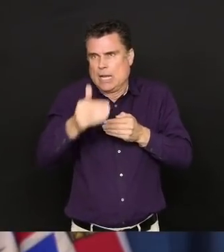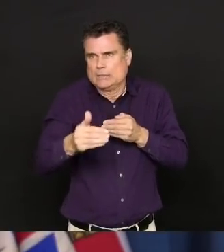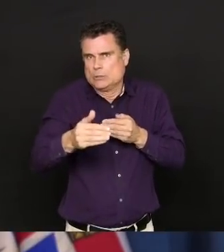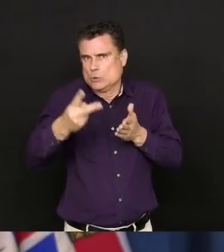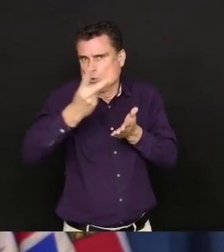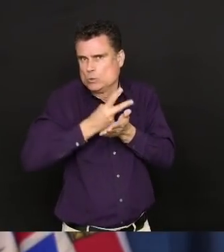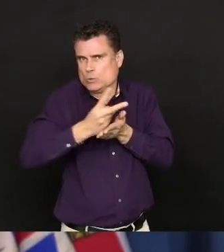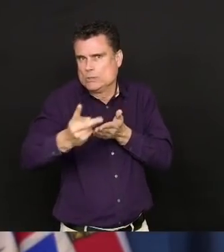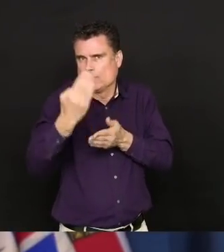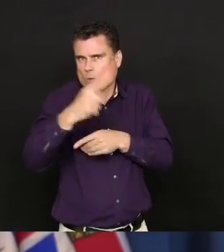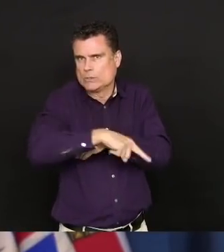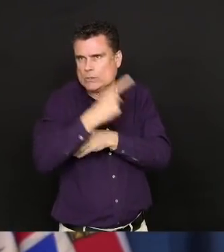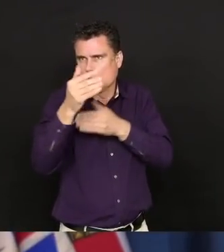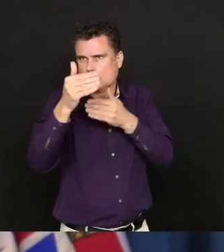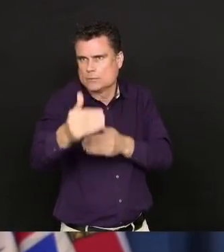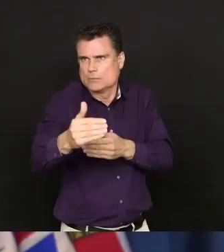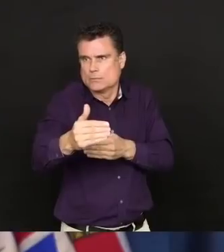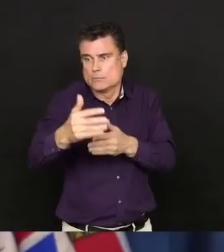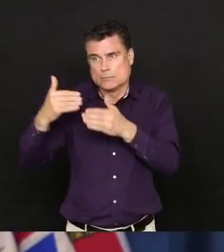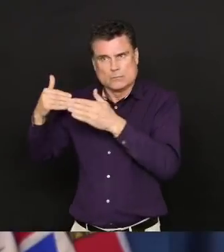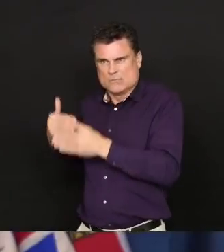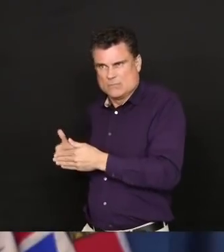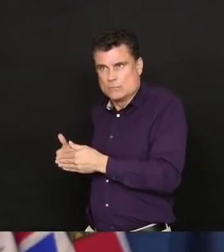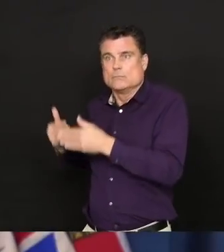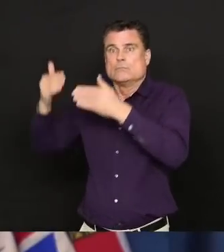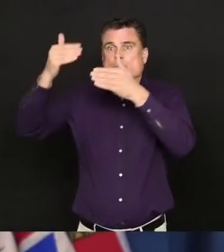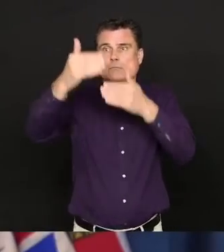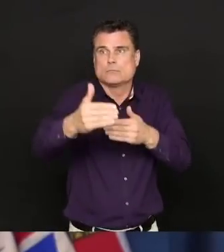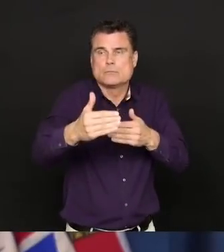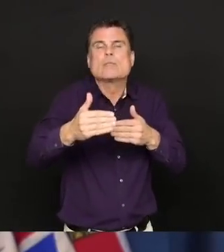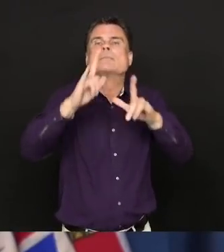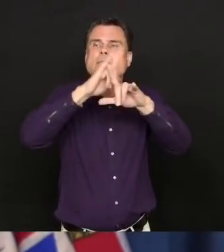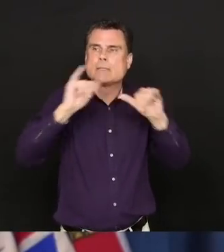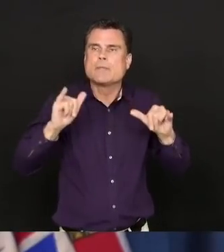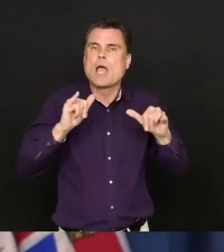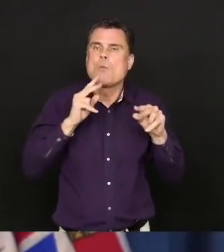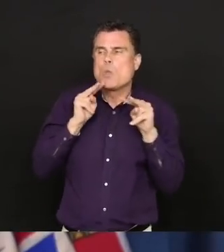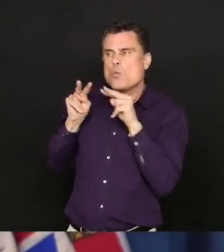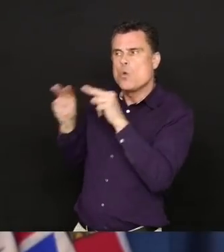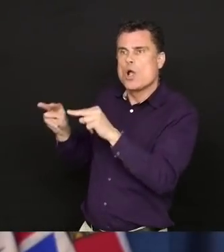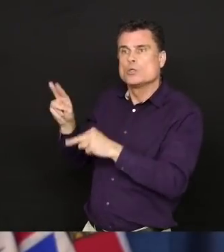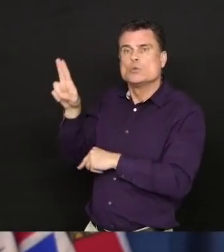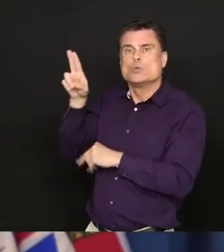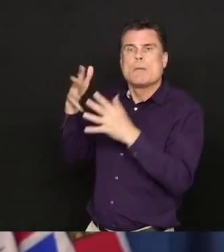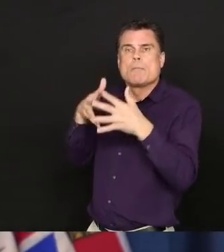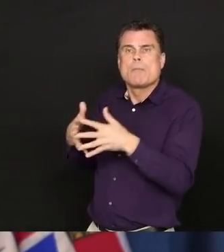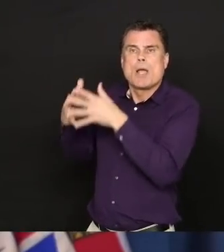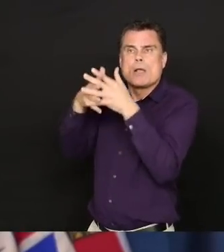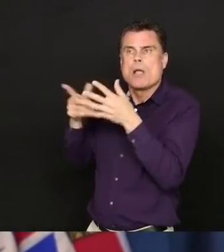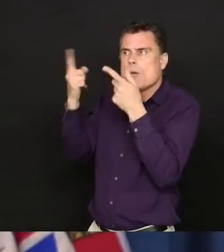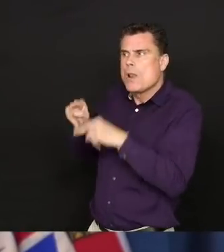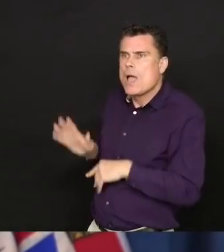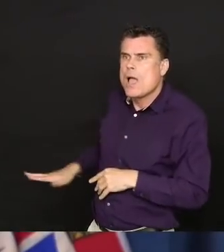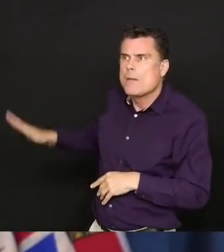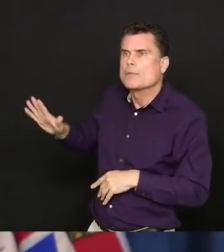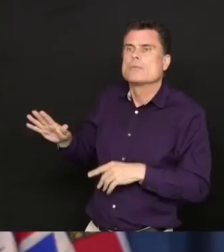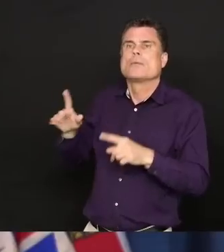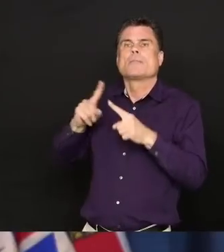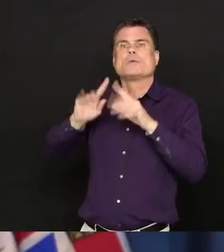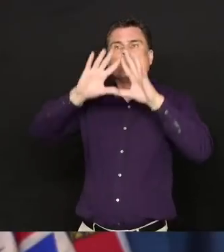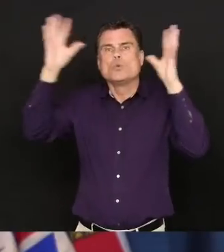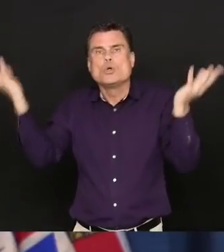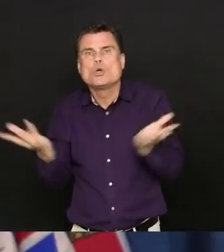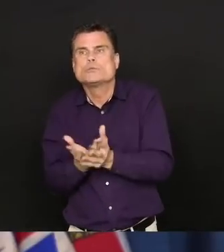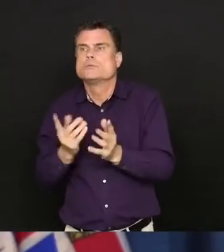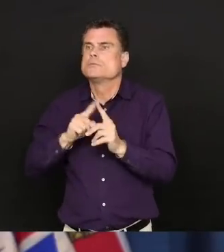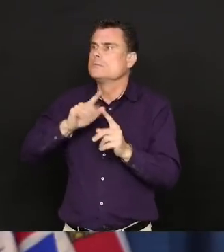global community, and what is happening in the United States affects what's happening here. We also know that there are people coming back that are being repatriated to